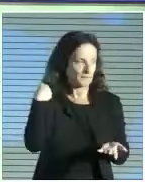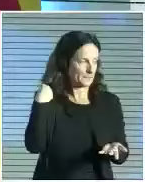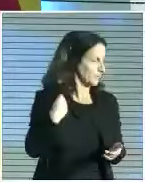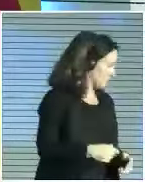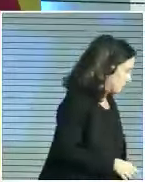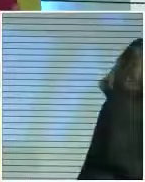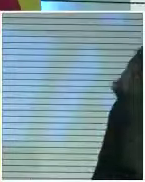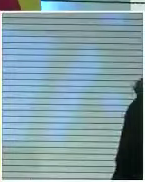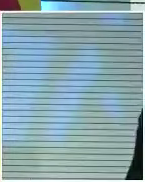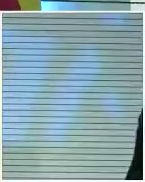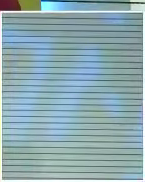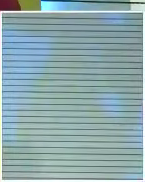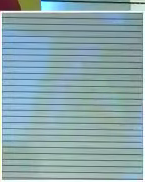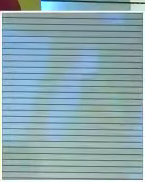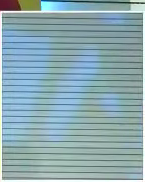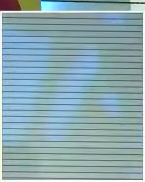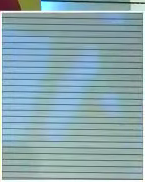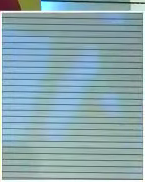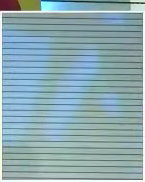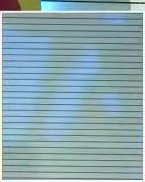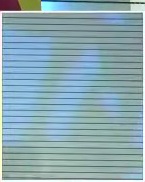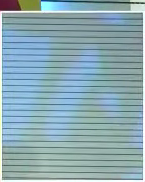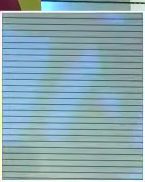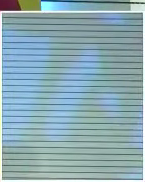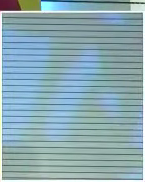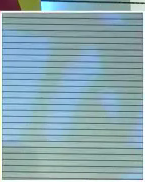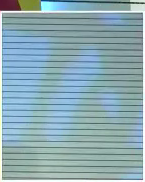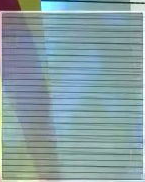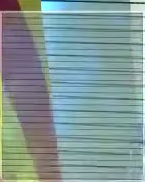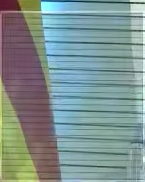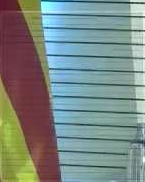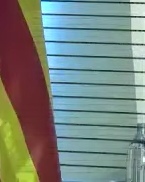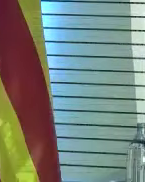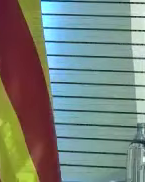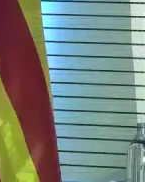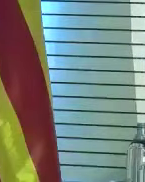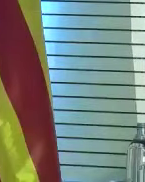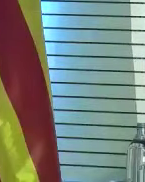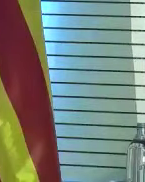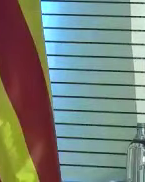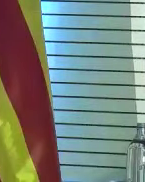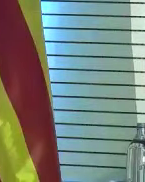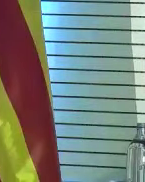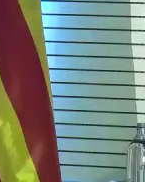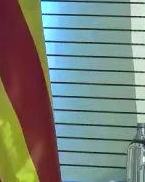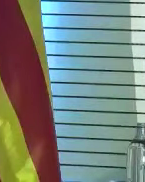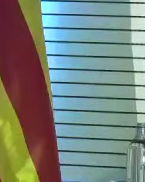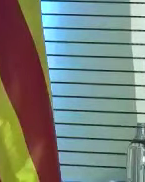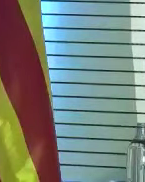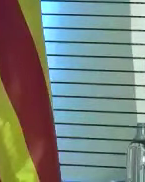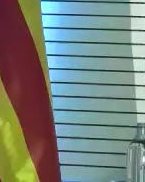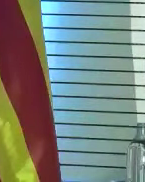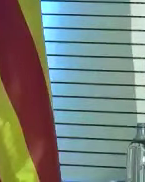Gracen, I just give you my my sub question over there. Yesterday, Chief Frank, when he explained